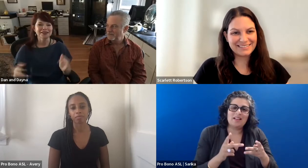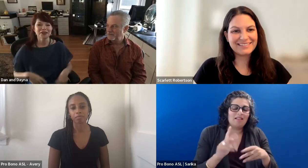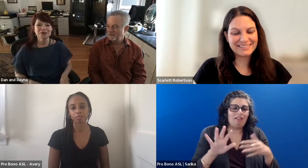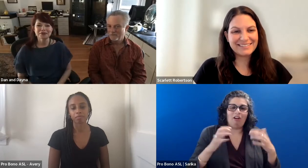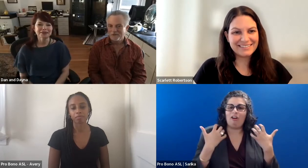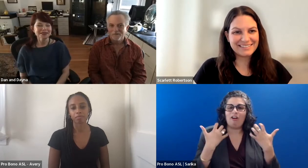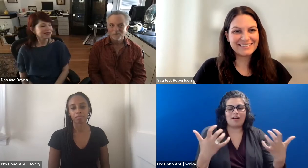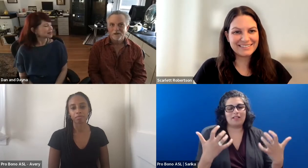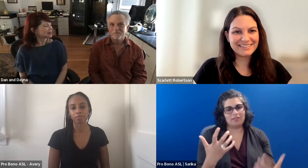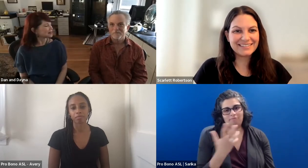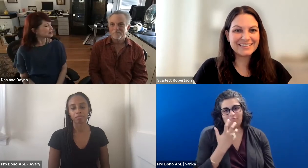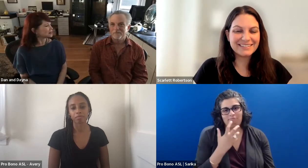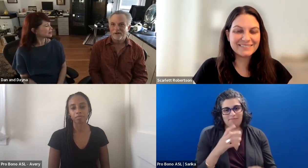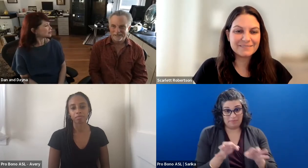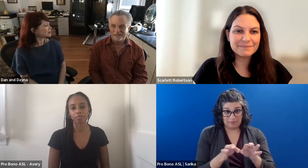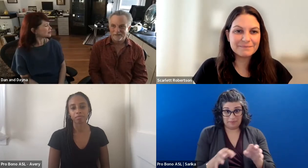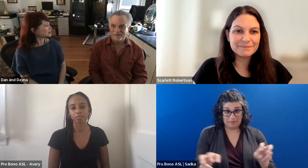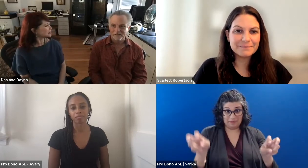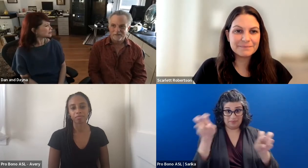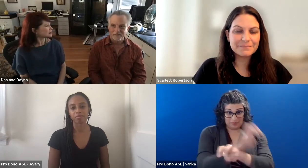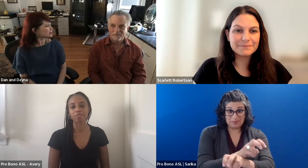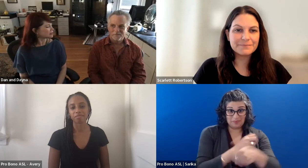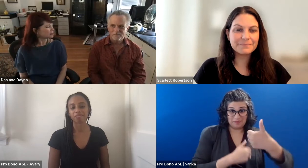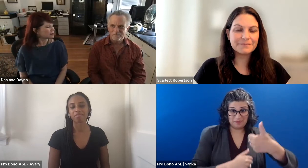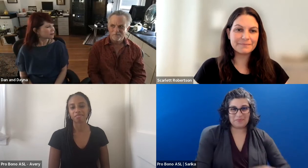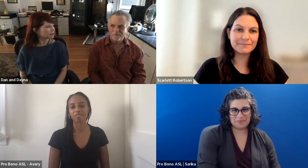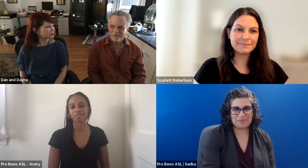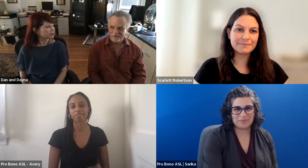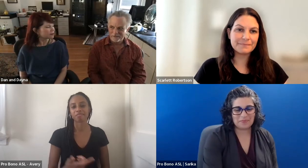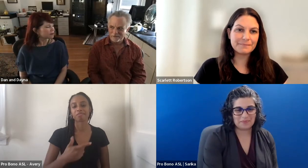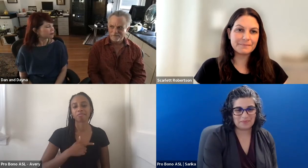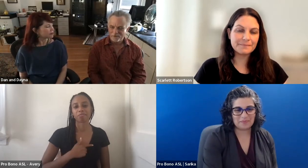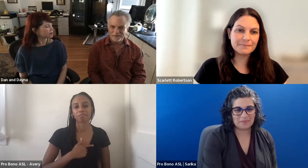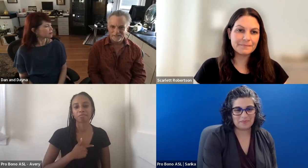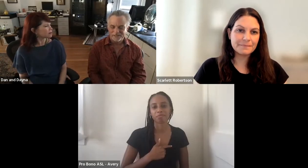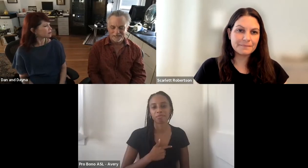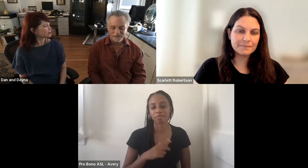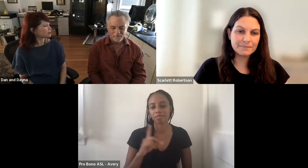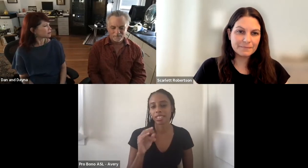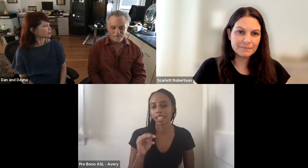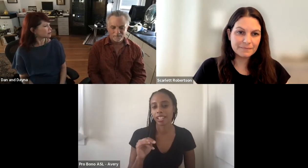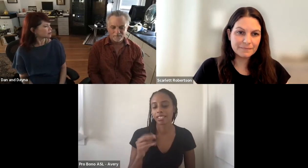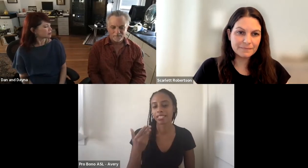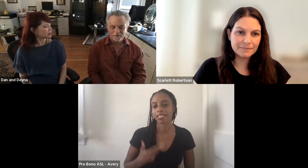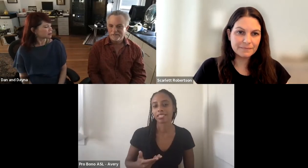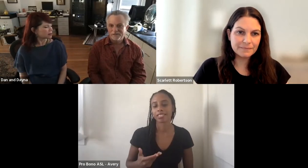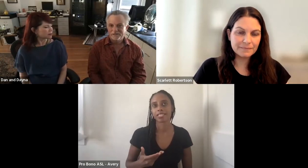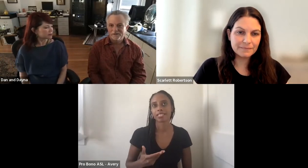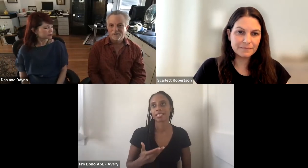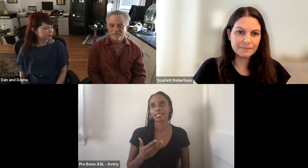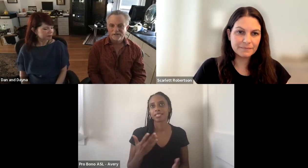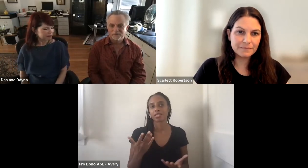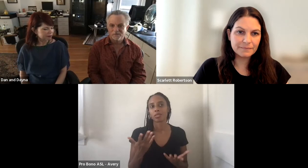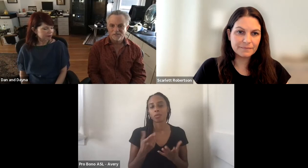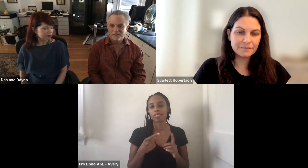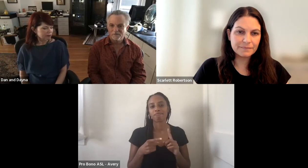just, you know. What I'm finding and is really affirming is that you don't need to be a Leonard